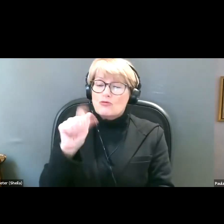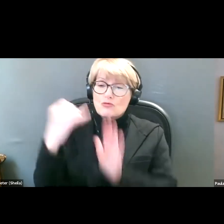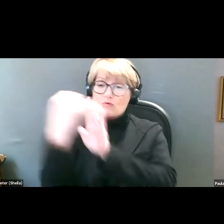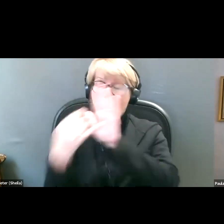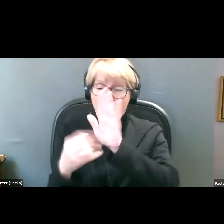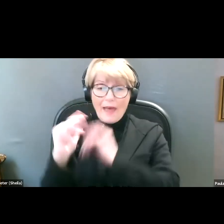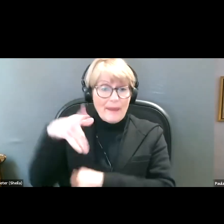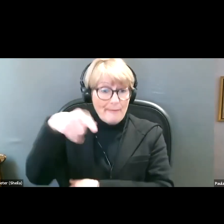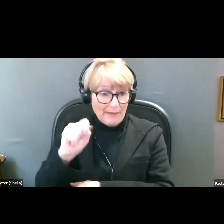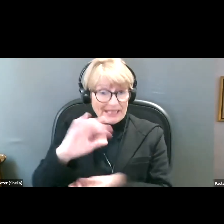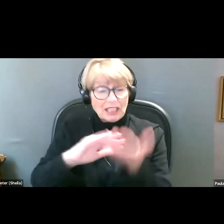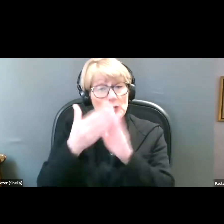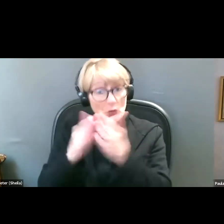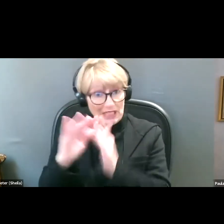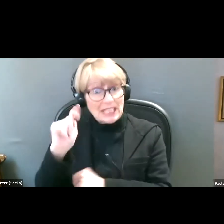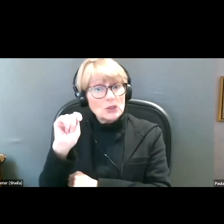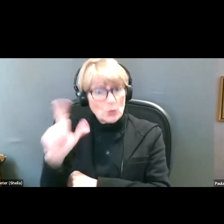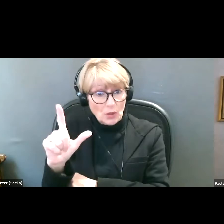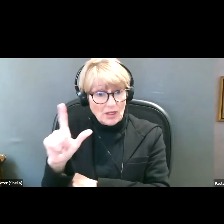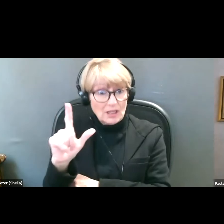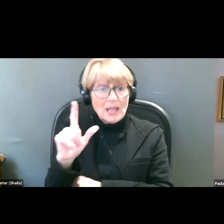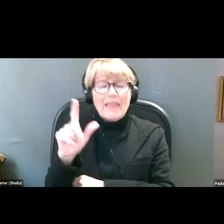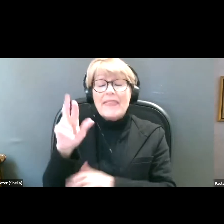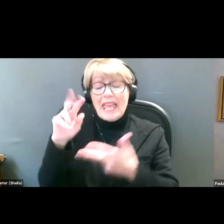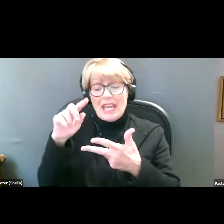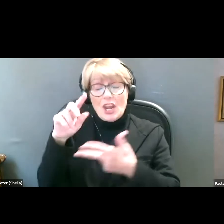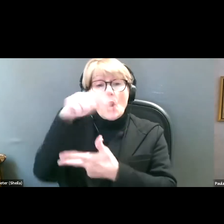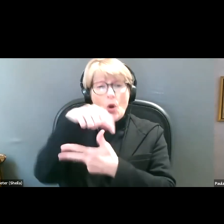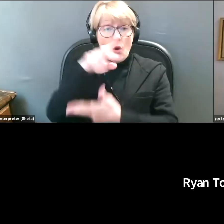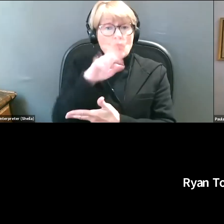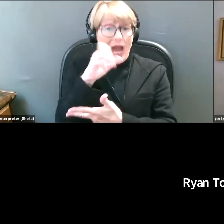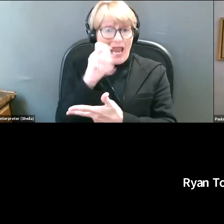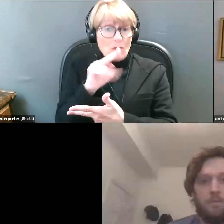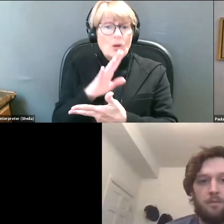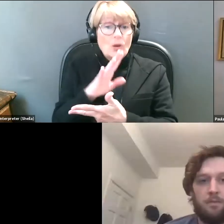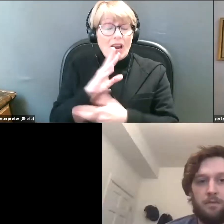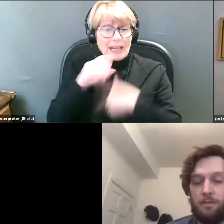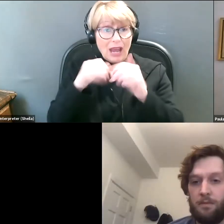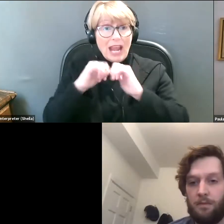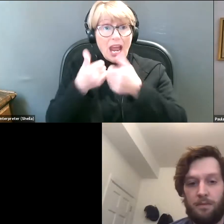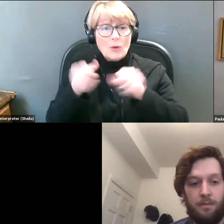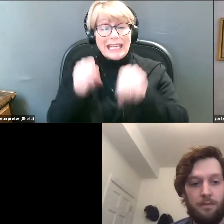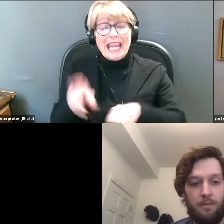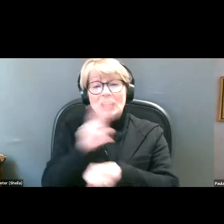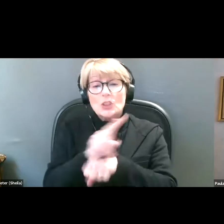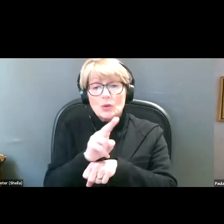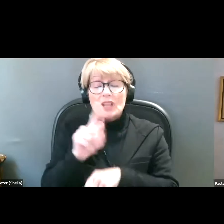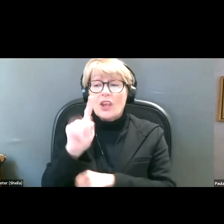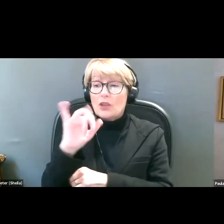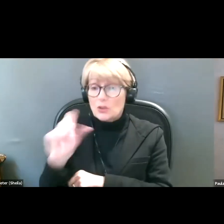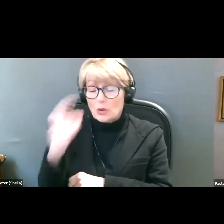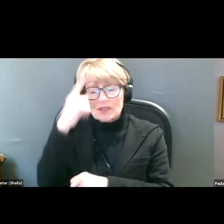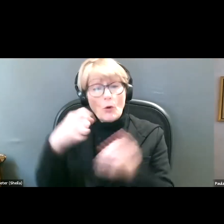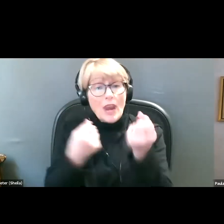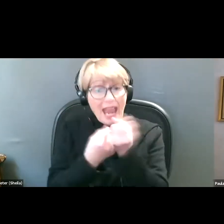Ryan will again follow them and we'll talk about how maps created by the mapping tool can be used for advocacy. Again, there